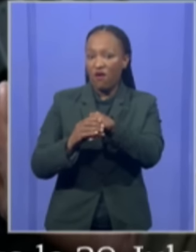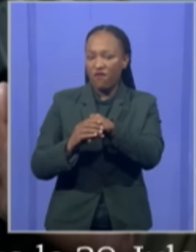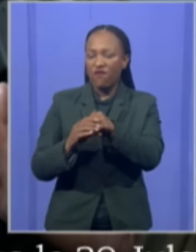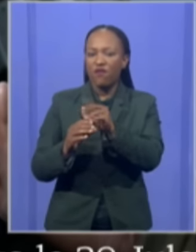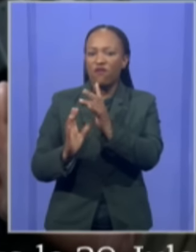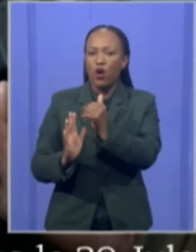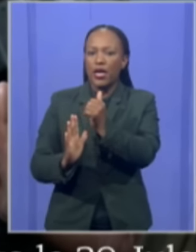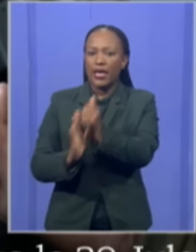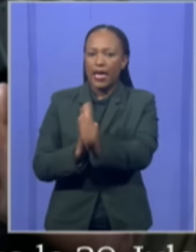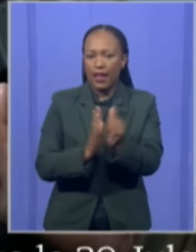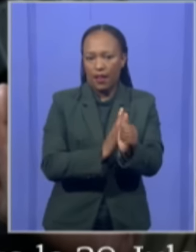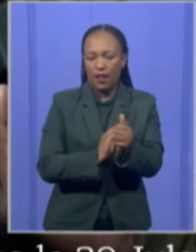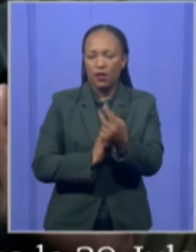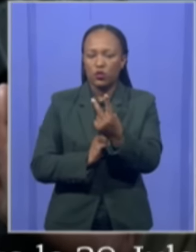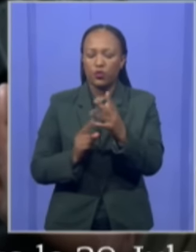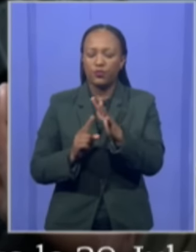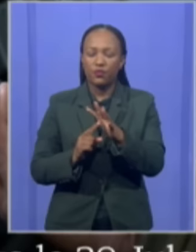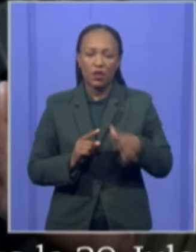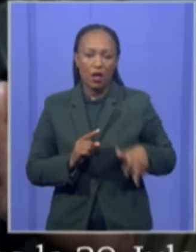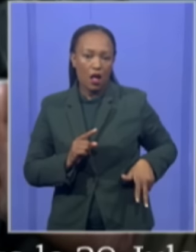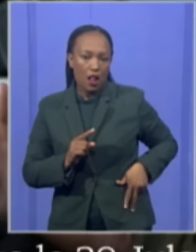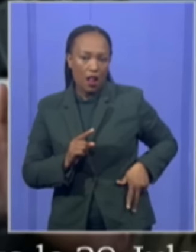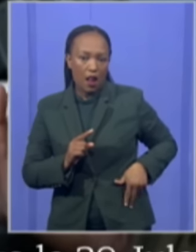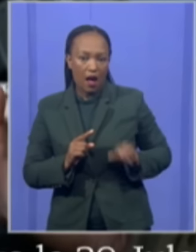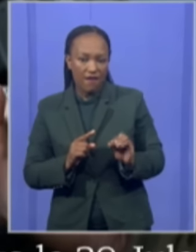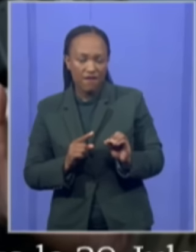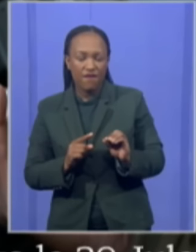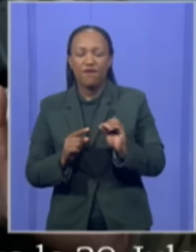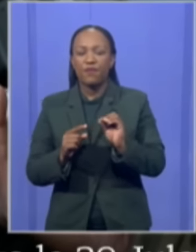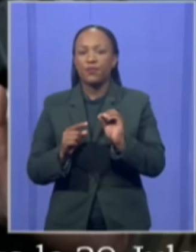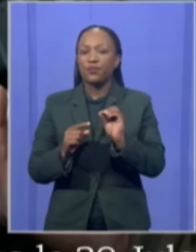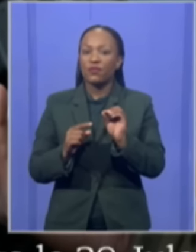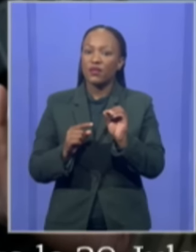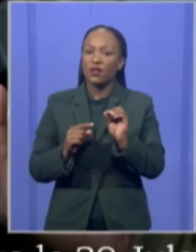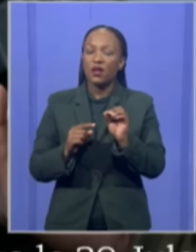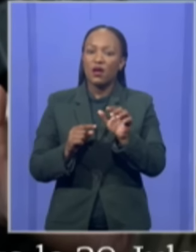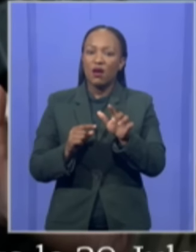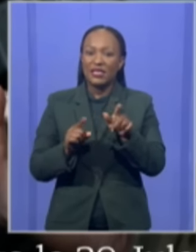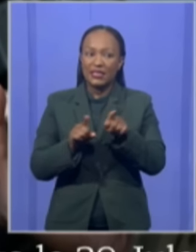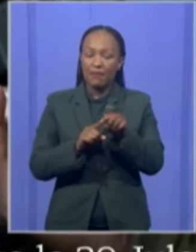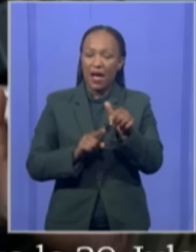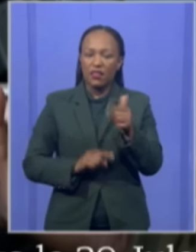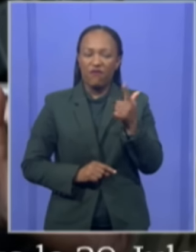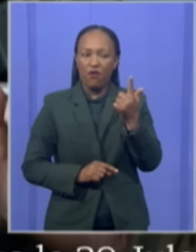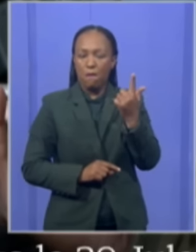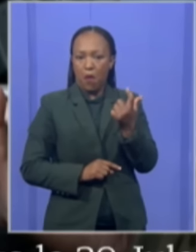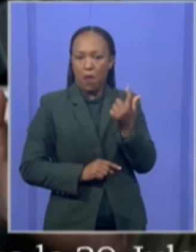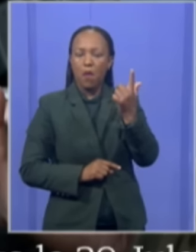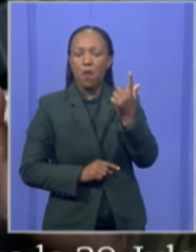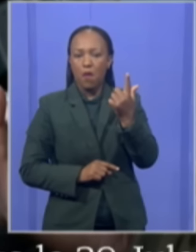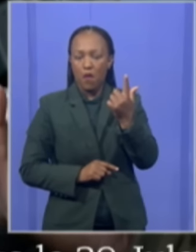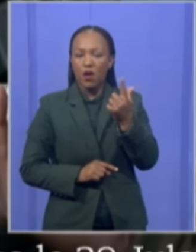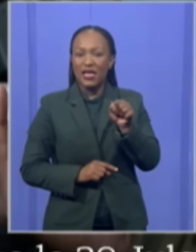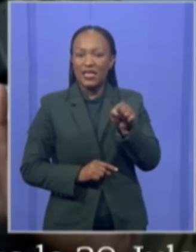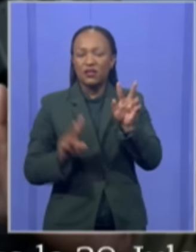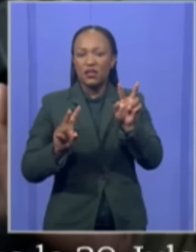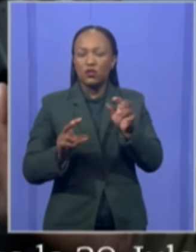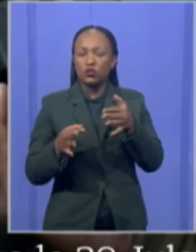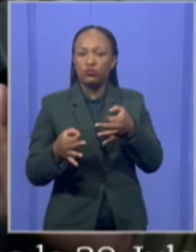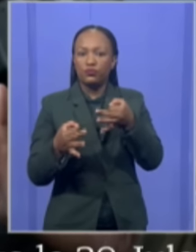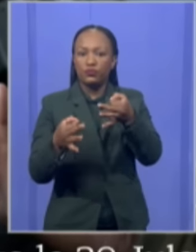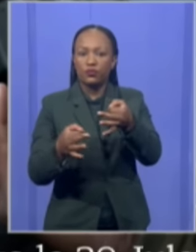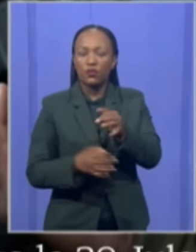of possession of firearm and the other of possession of ammunition. So that matter has been postponed to Tuesday the